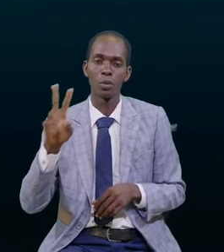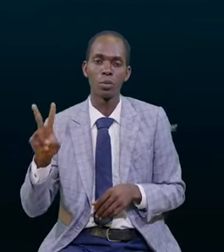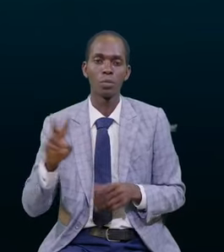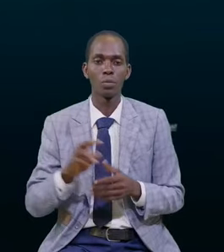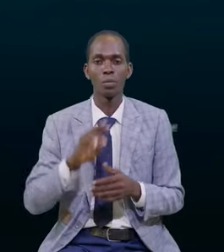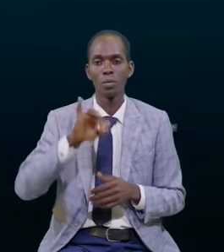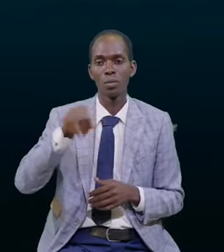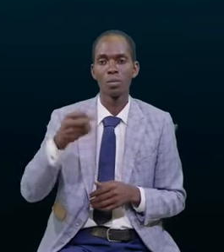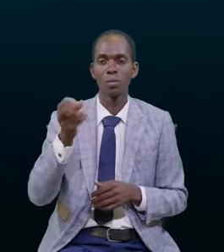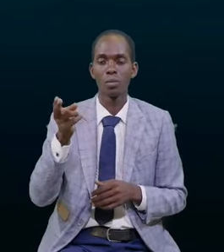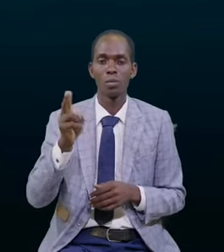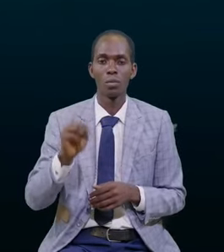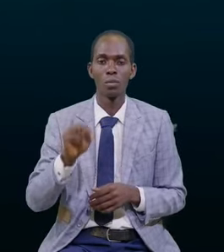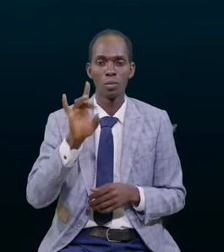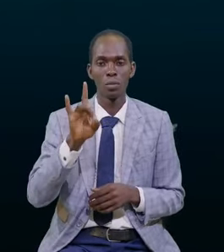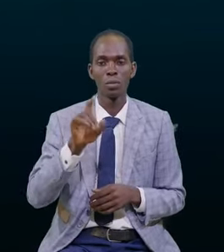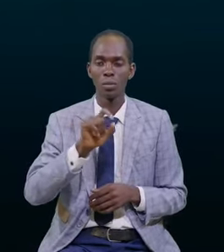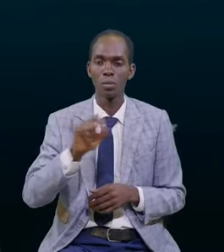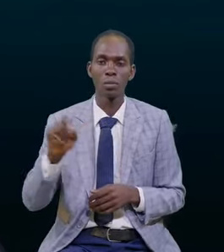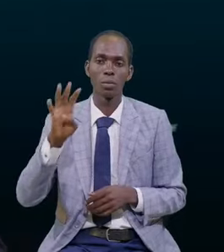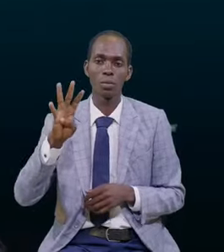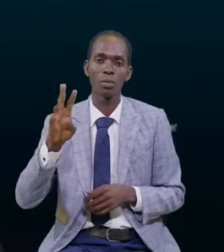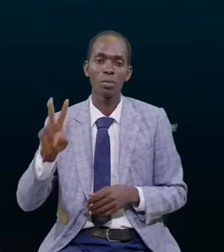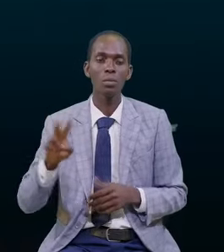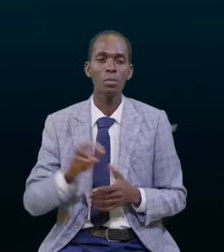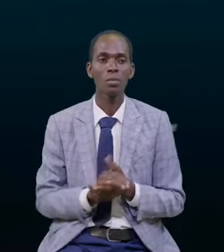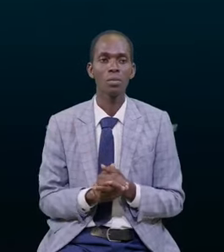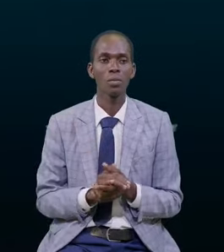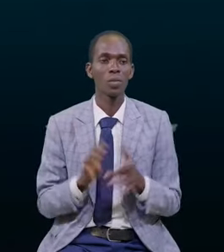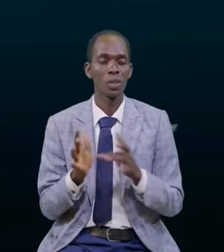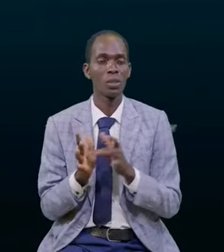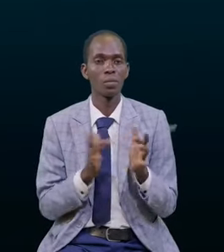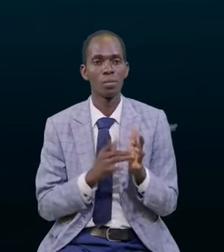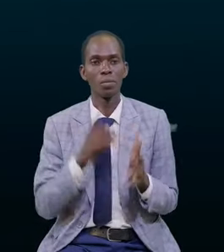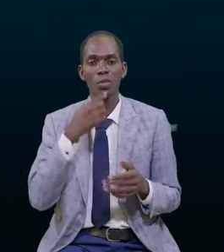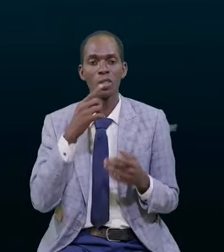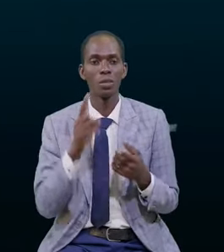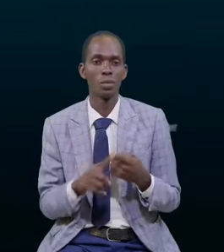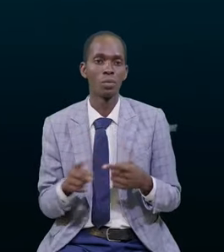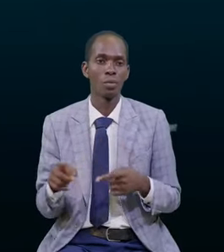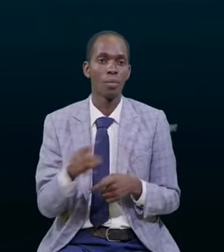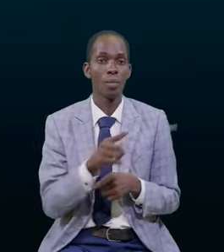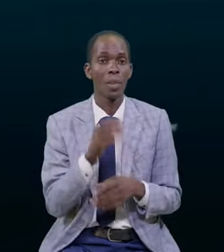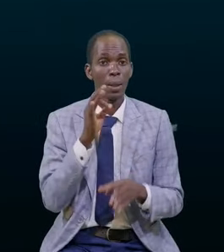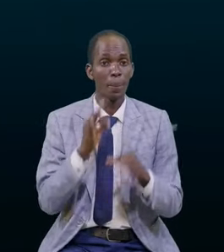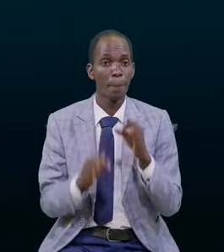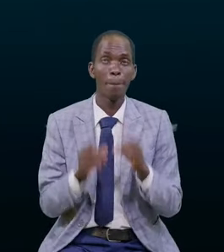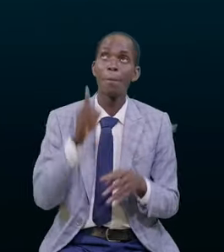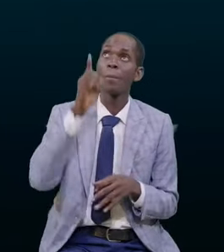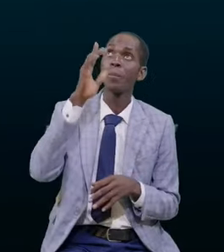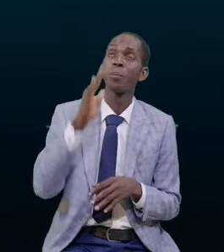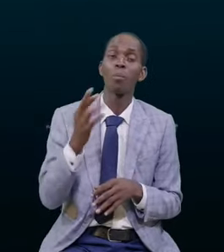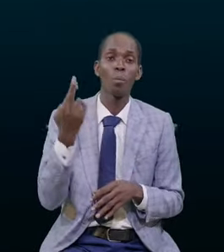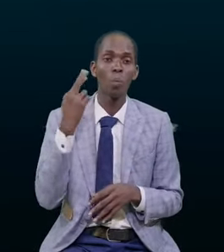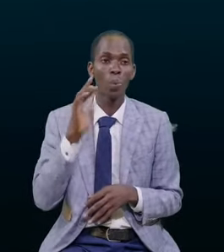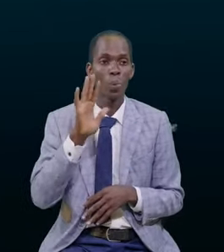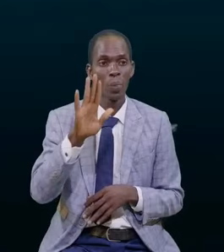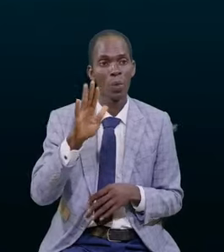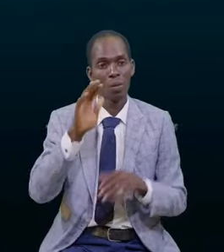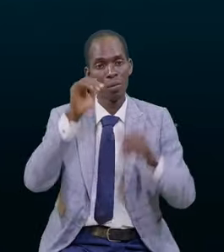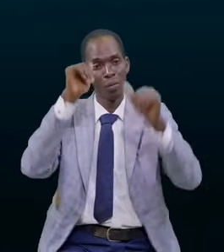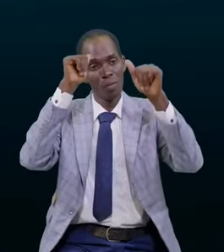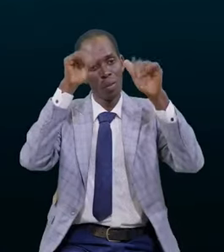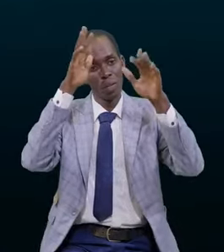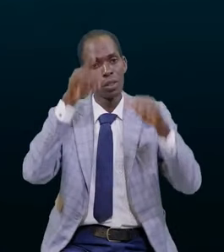chapter 8 and in verse 42 Jesus said unto them if God were your father he will love me for I